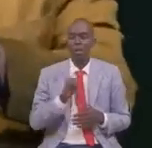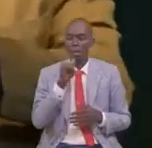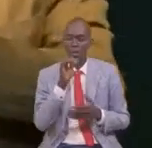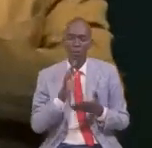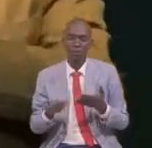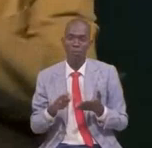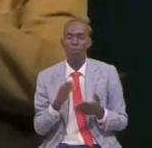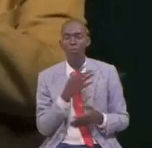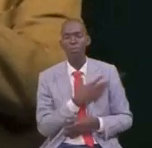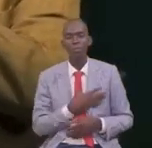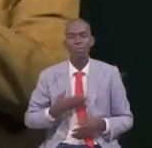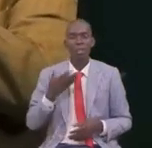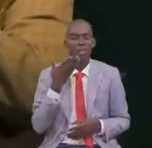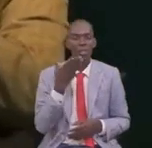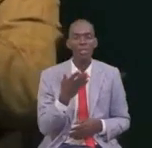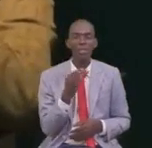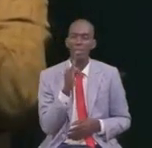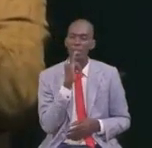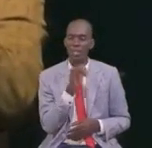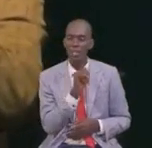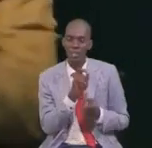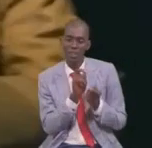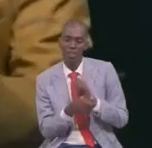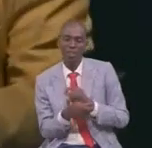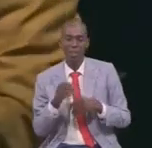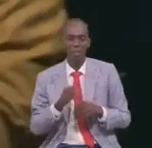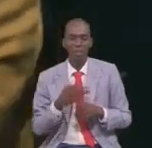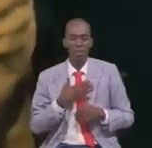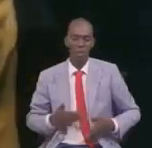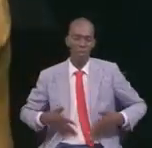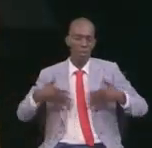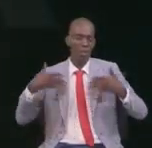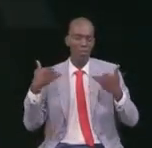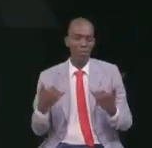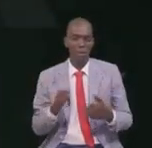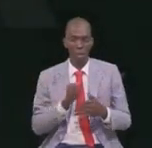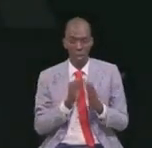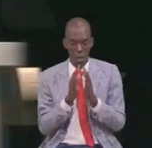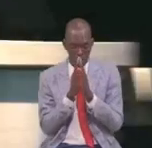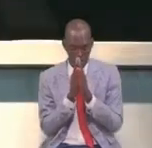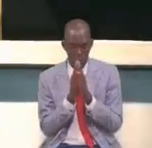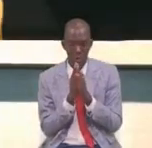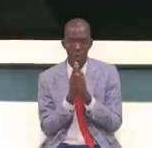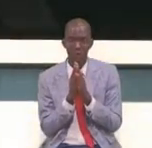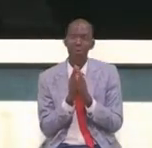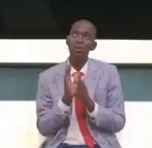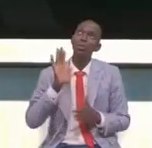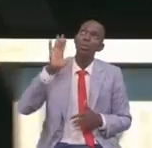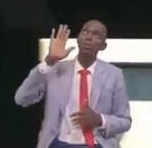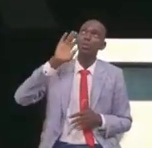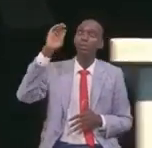a change in my heart, in my life now. I pray your grace